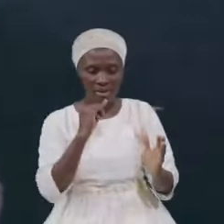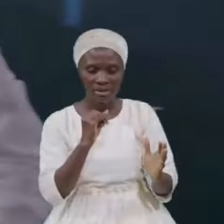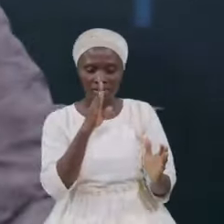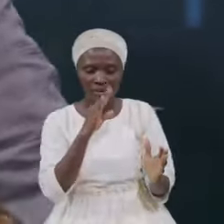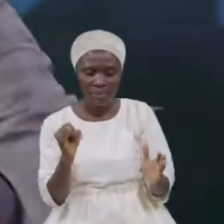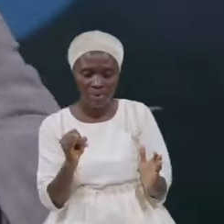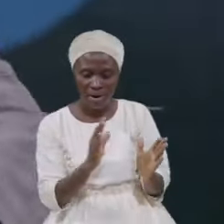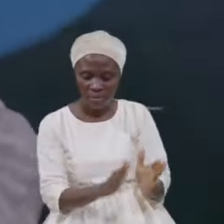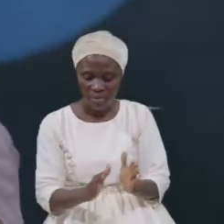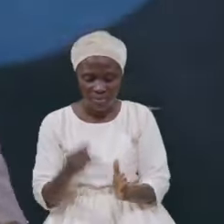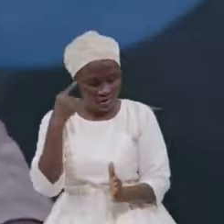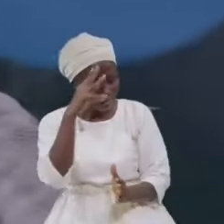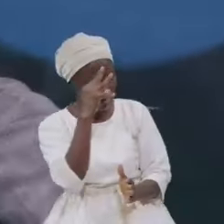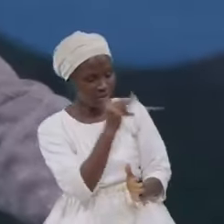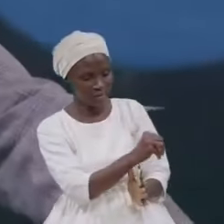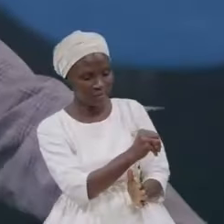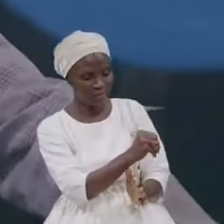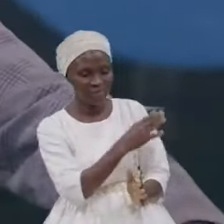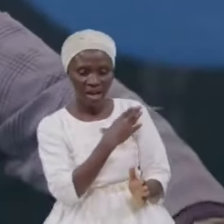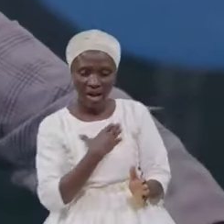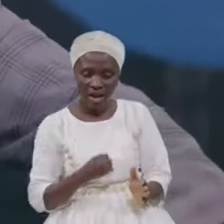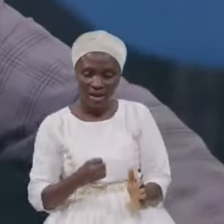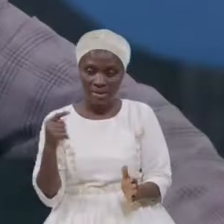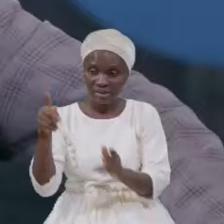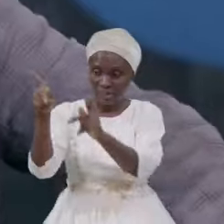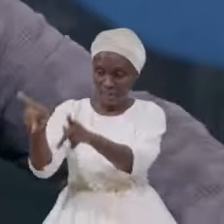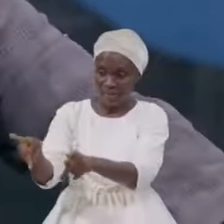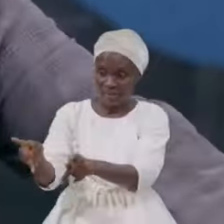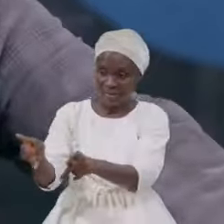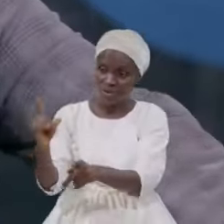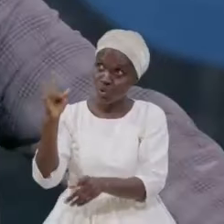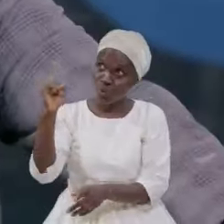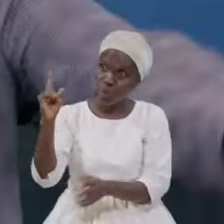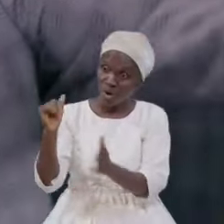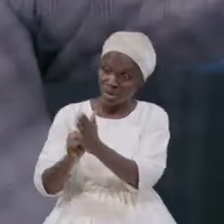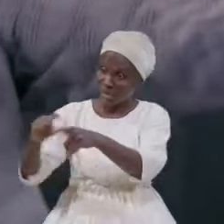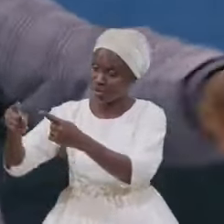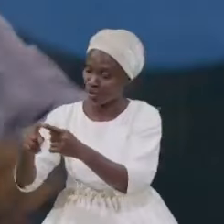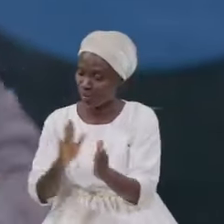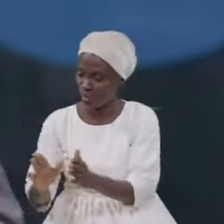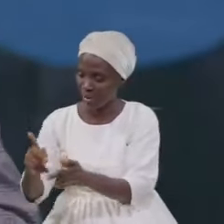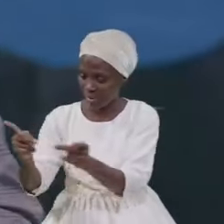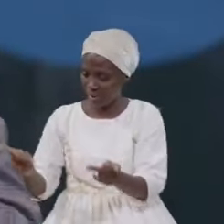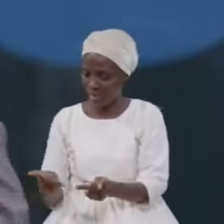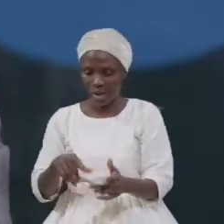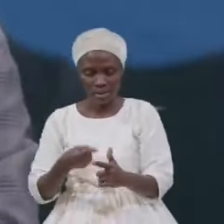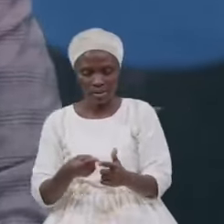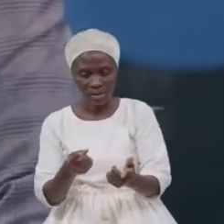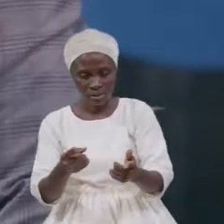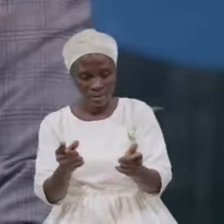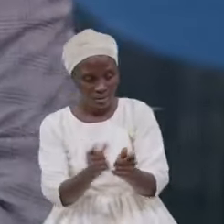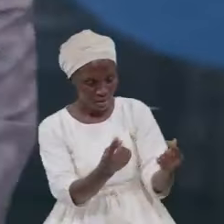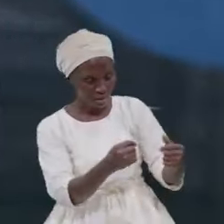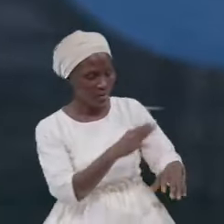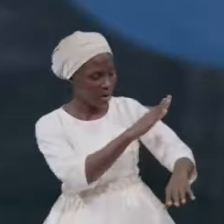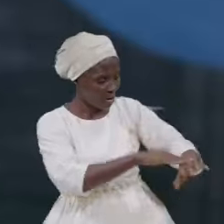to prepare the mansion said, come on, come up, rise up, come away. I'm taking you to the new mansion. And